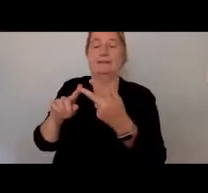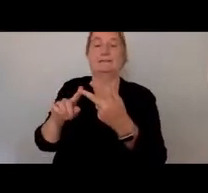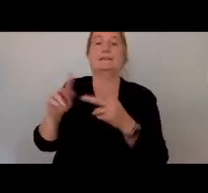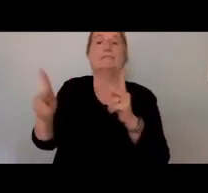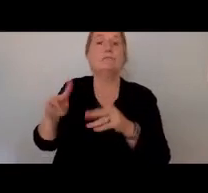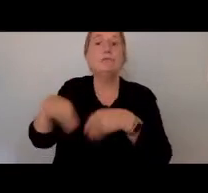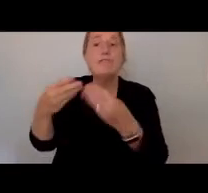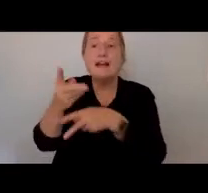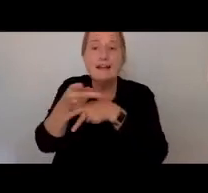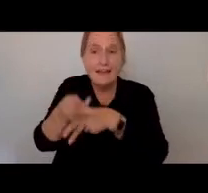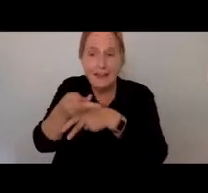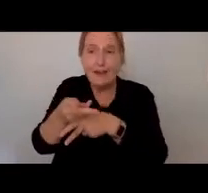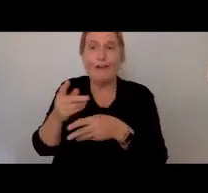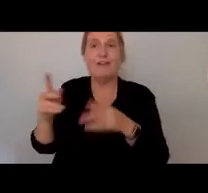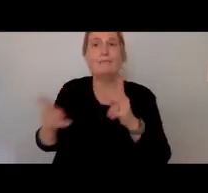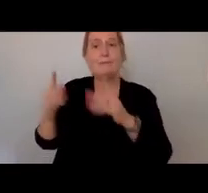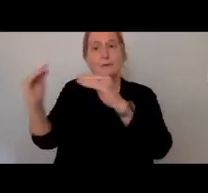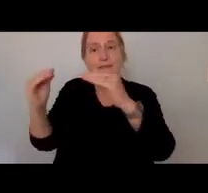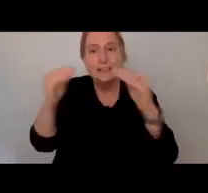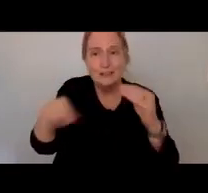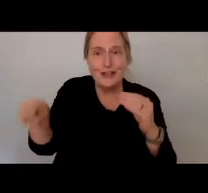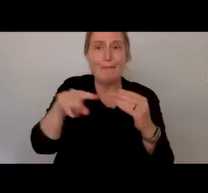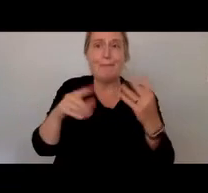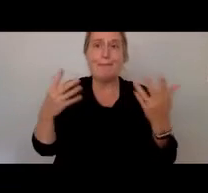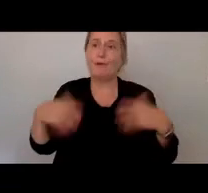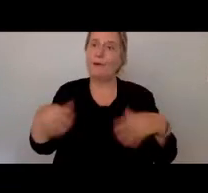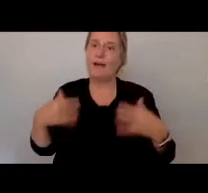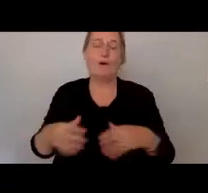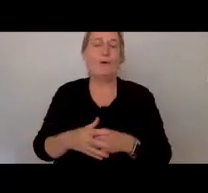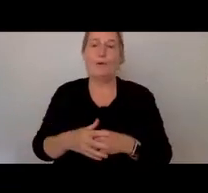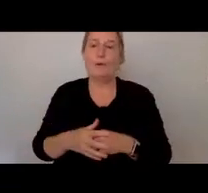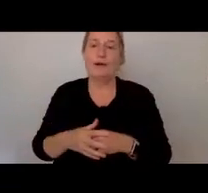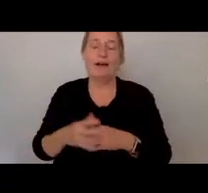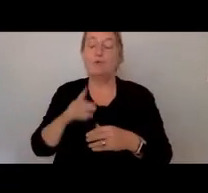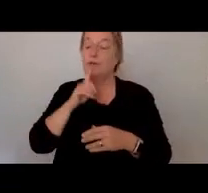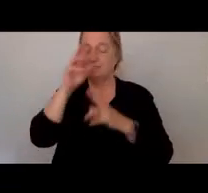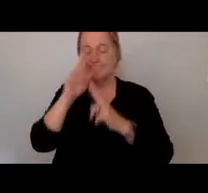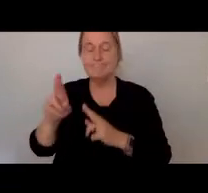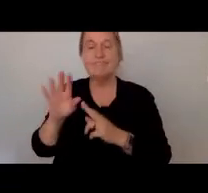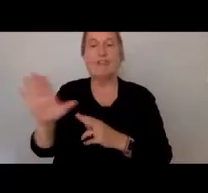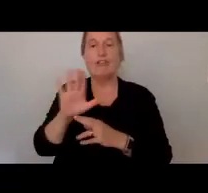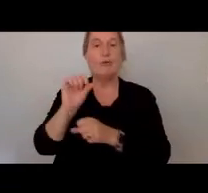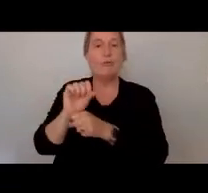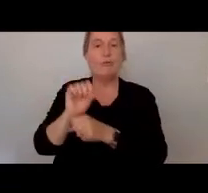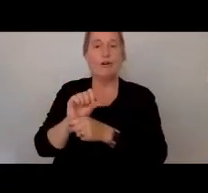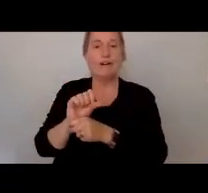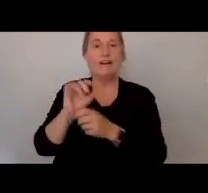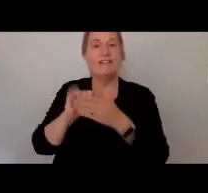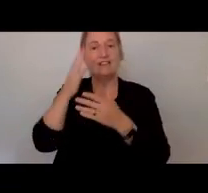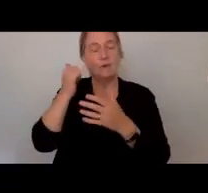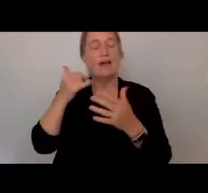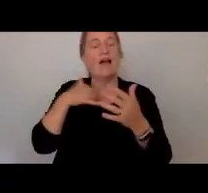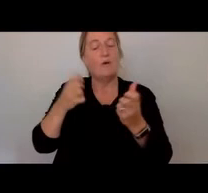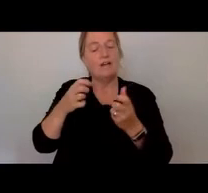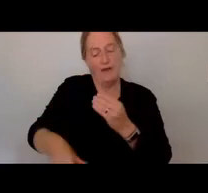That's why I work to build on the success of the ADA with the ABLE Act As you know, it was established to provide